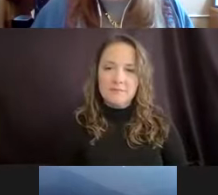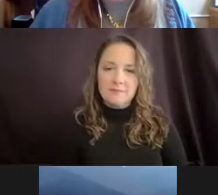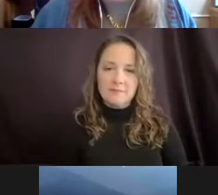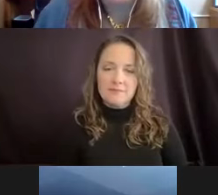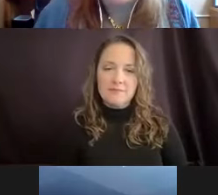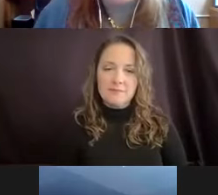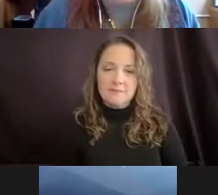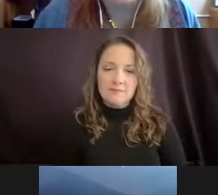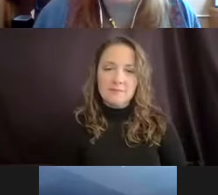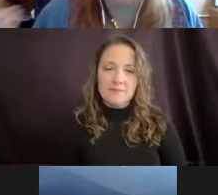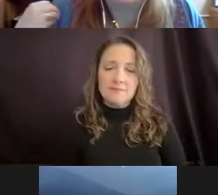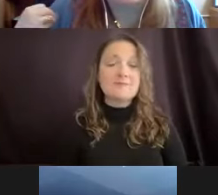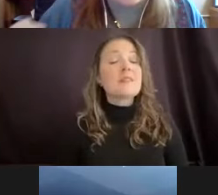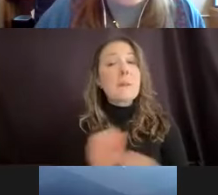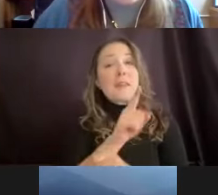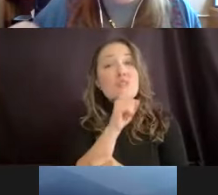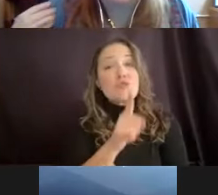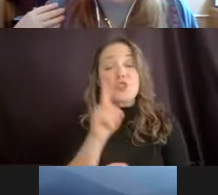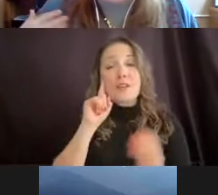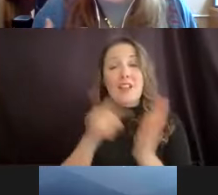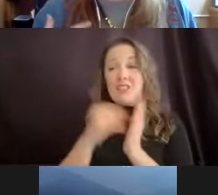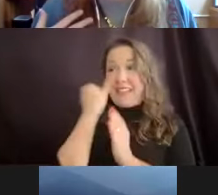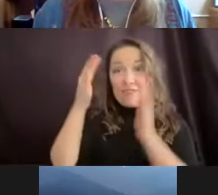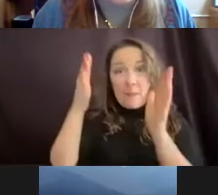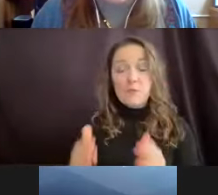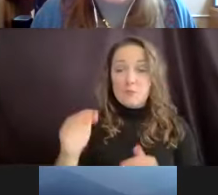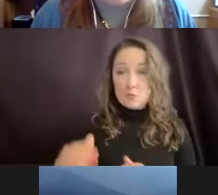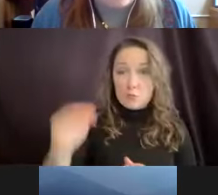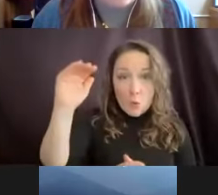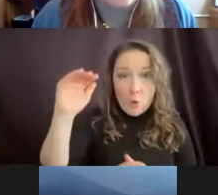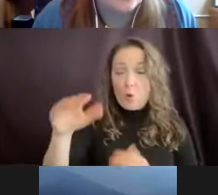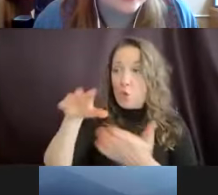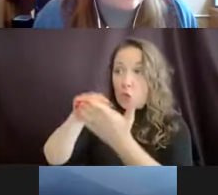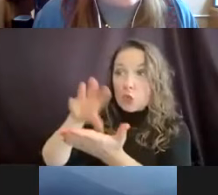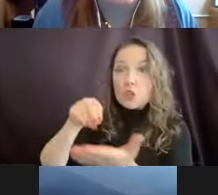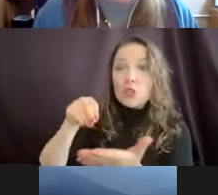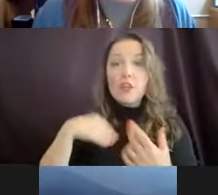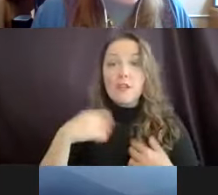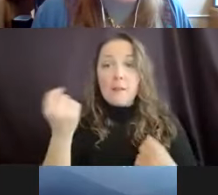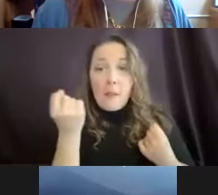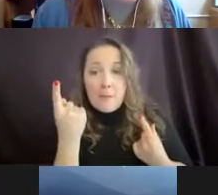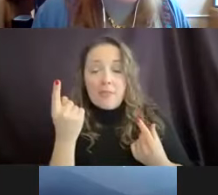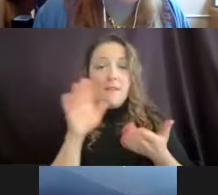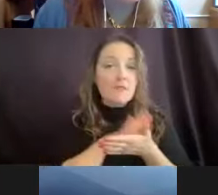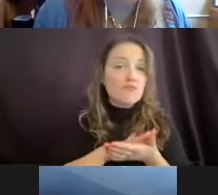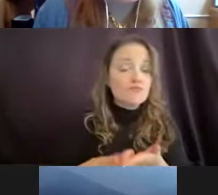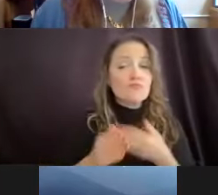you're acknowledging their growth. So if they are learning empathy and kindness, if they're